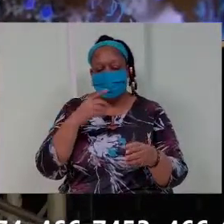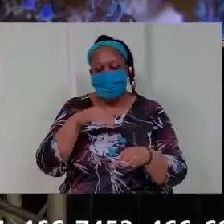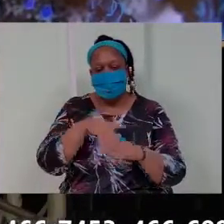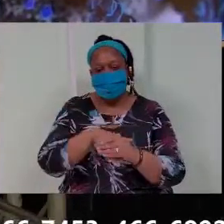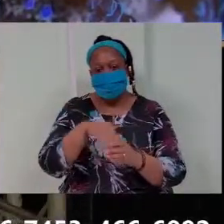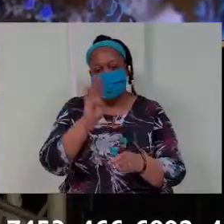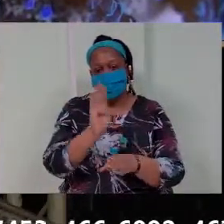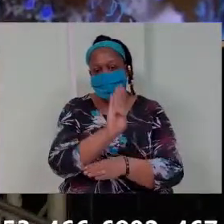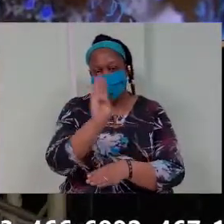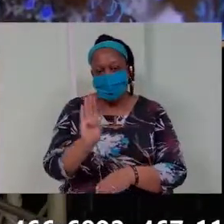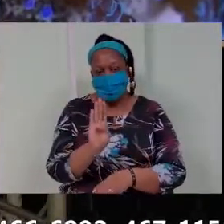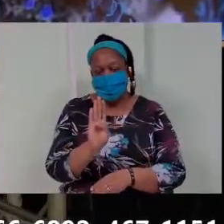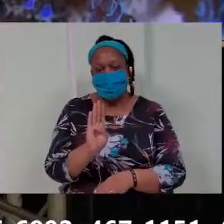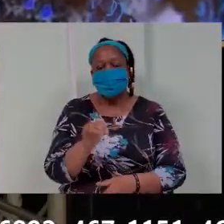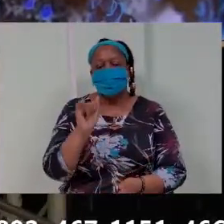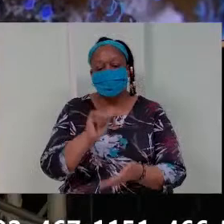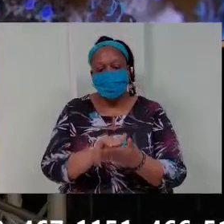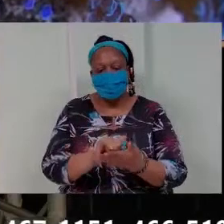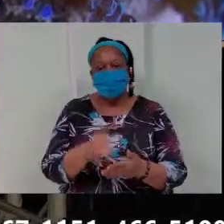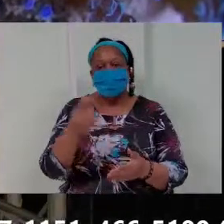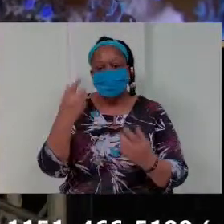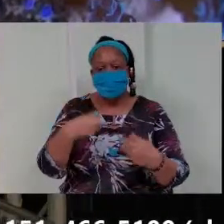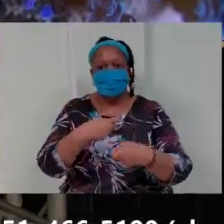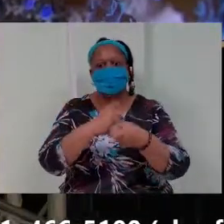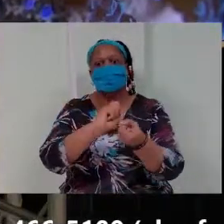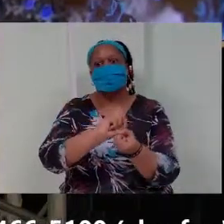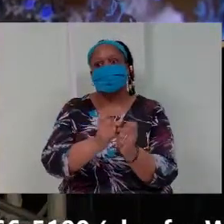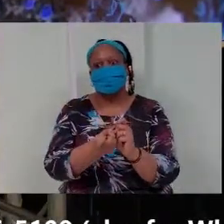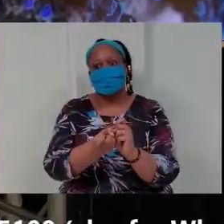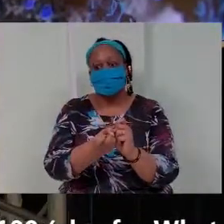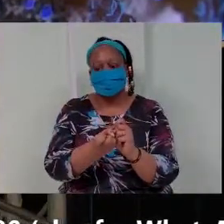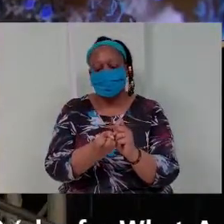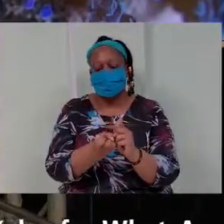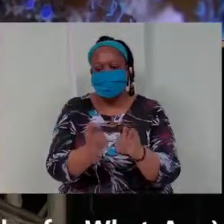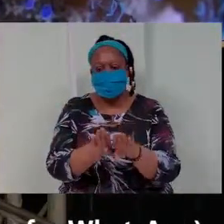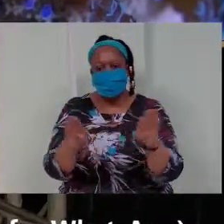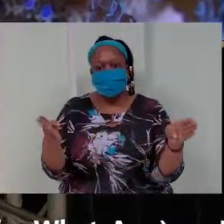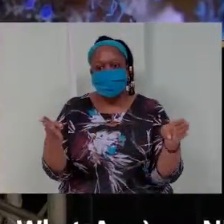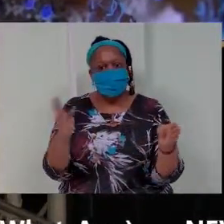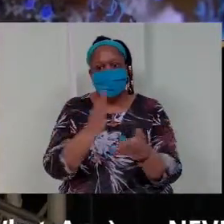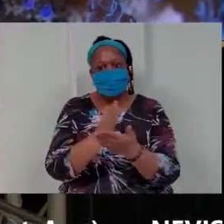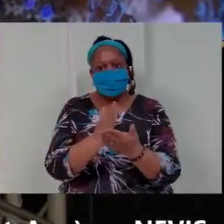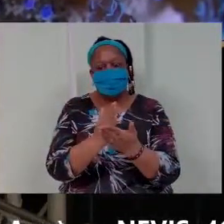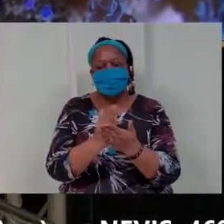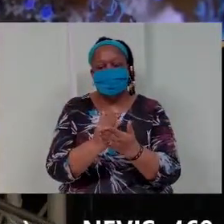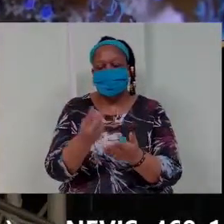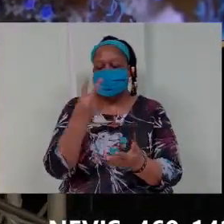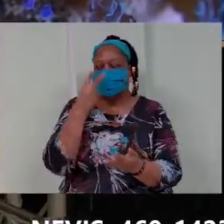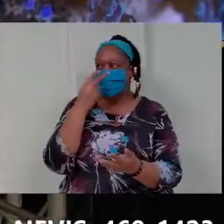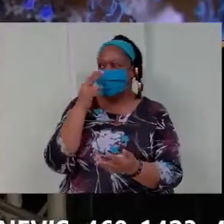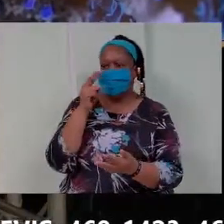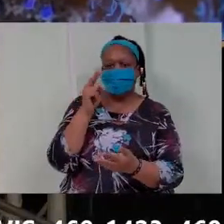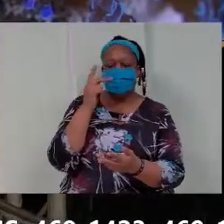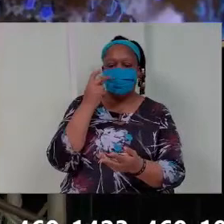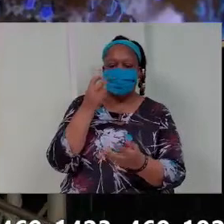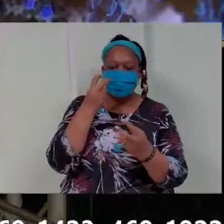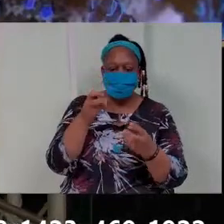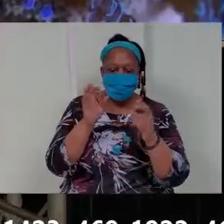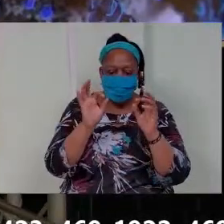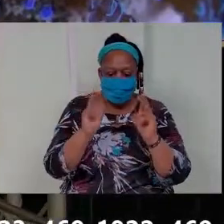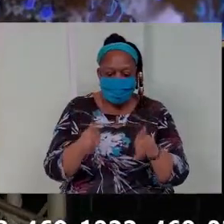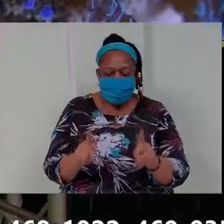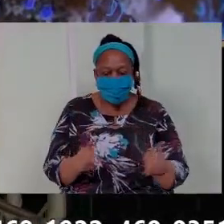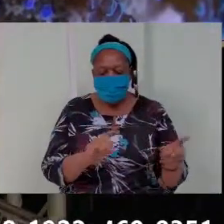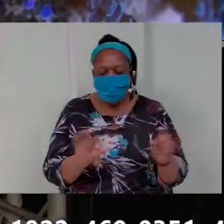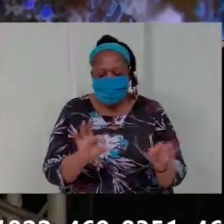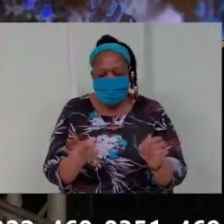that they had put in place. And that's one of the reasons why I'm happy that we can sit back and look and see what's happening in other Caribbean countries before we rush out of the